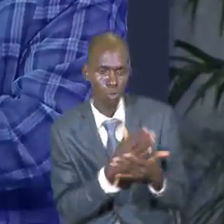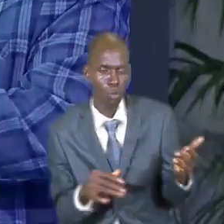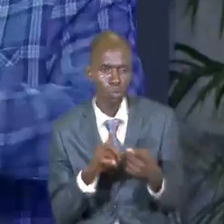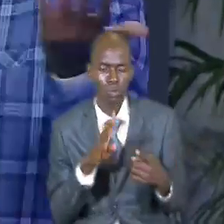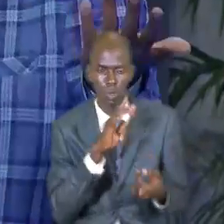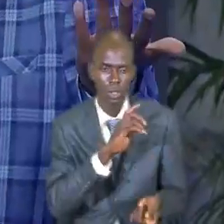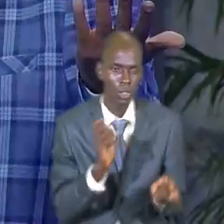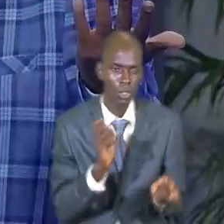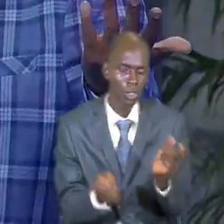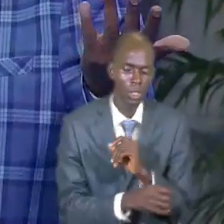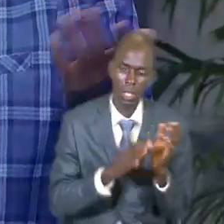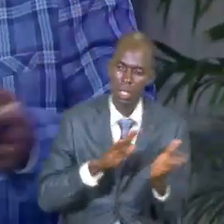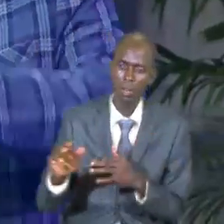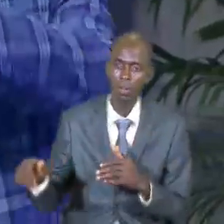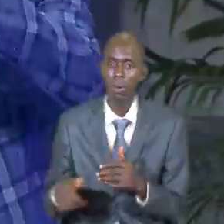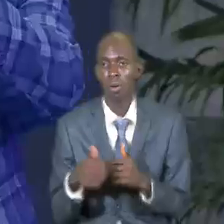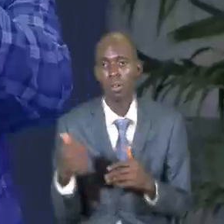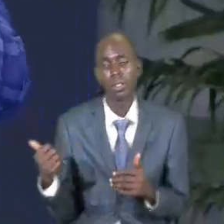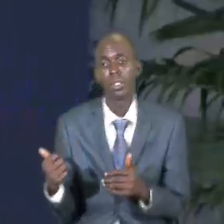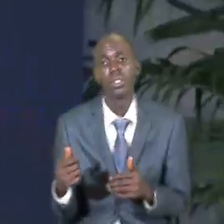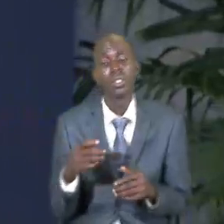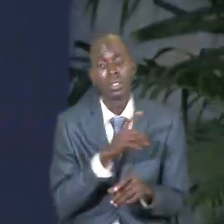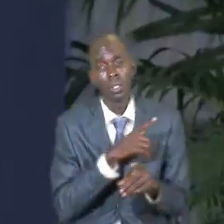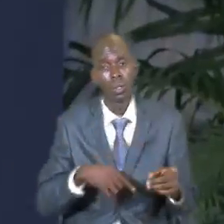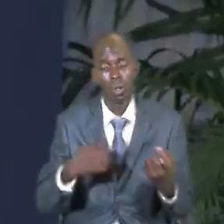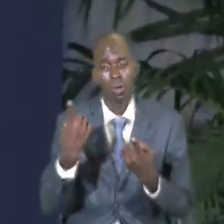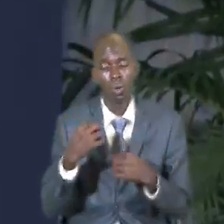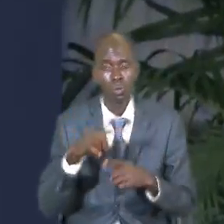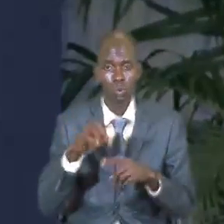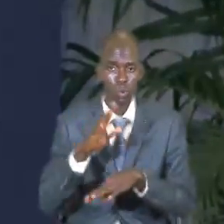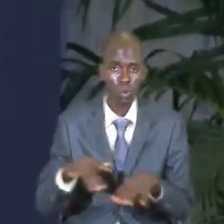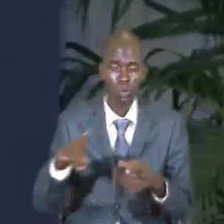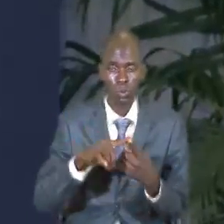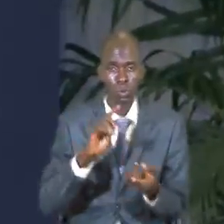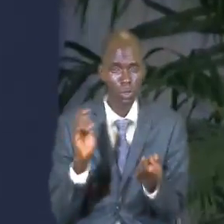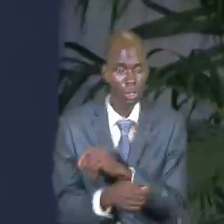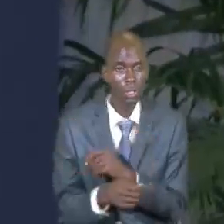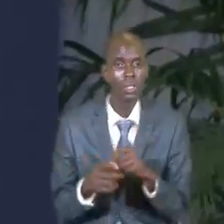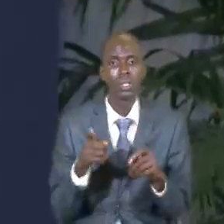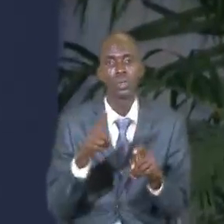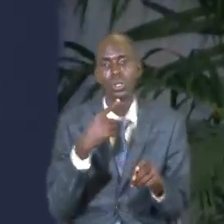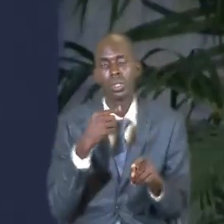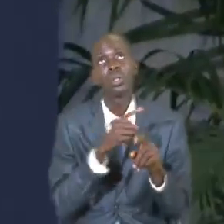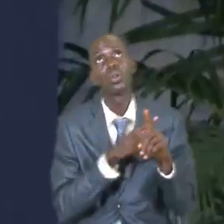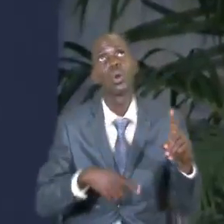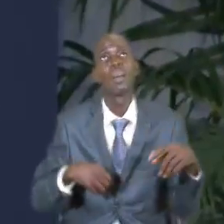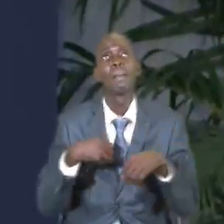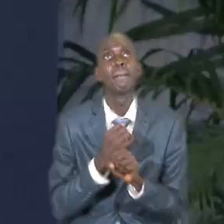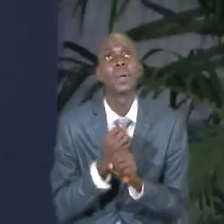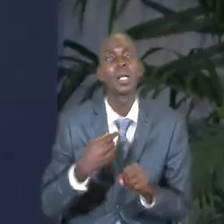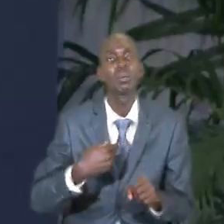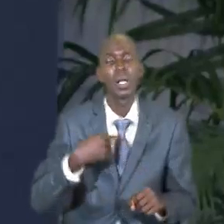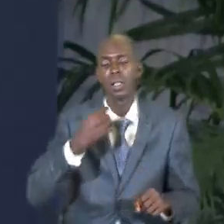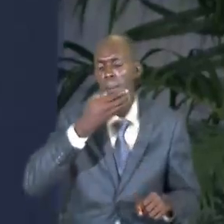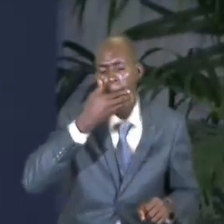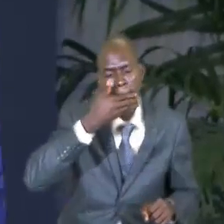and say, Lord, here I come. Make me the best you can make a human being. That's a great challenge